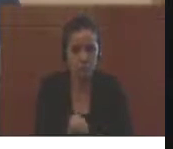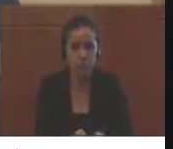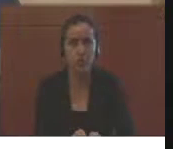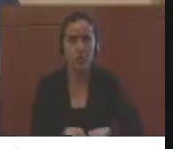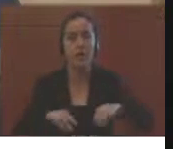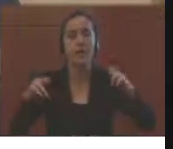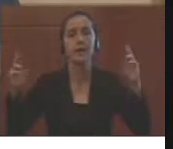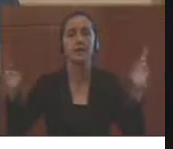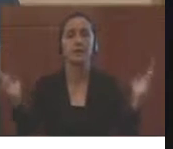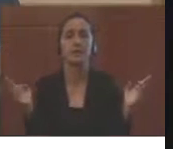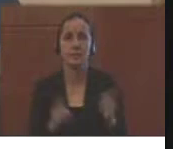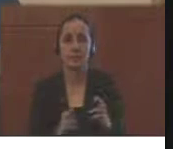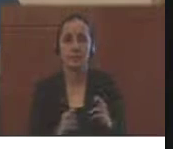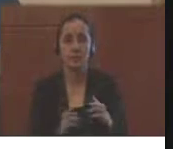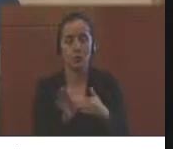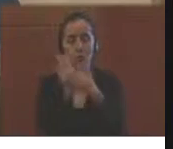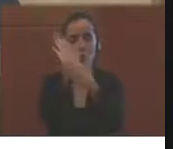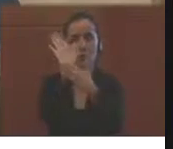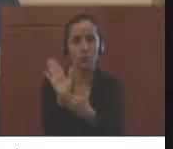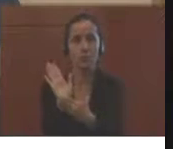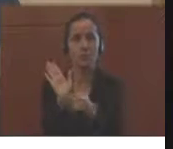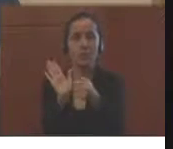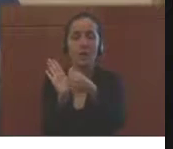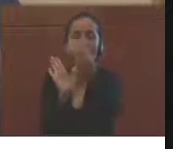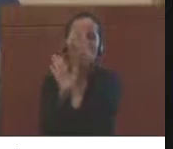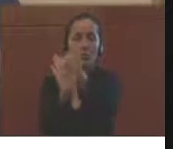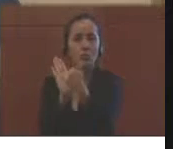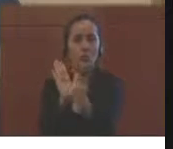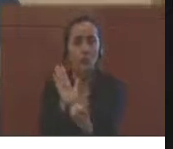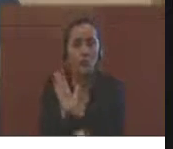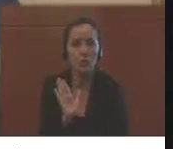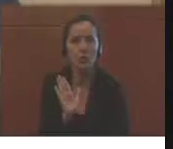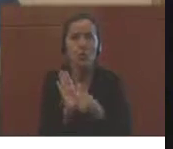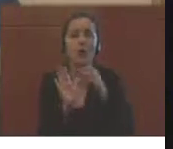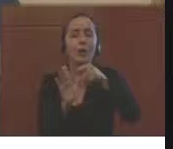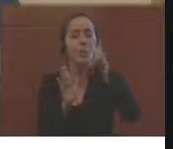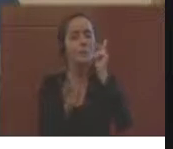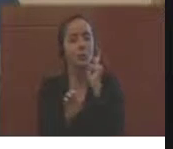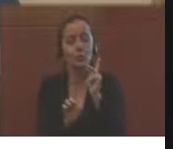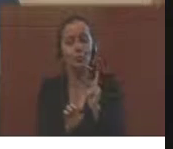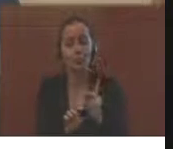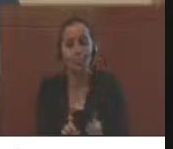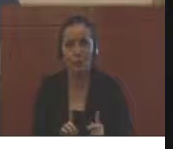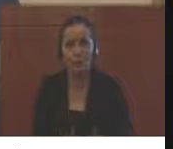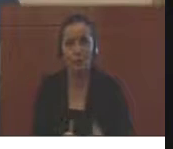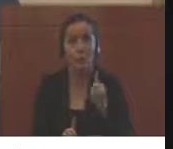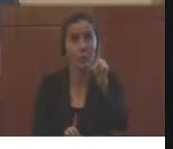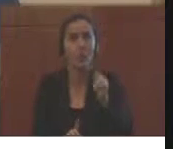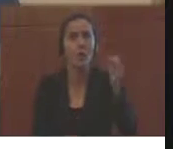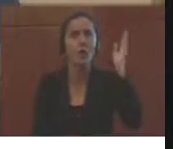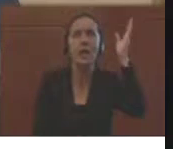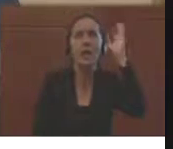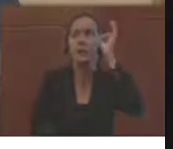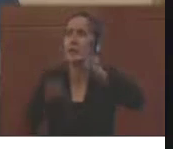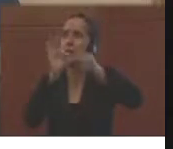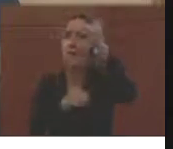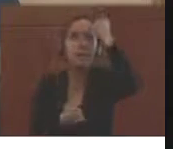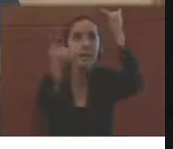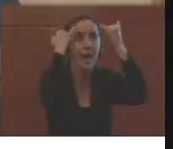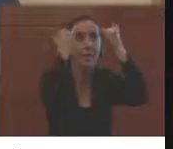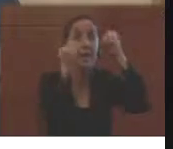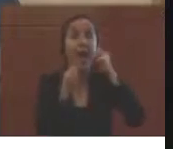work of this platform, and which are a first draft that tries to highlight the most important